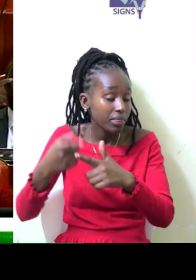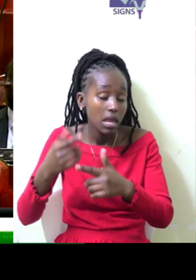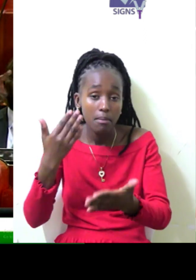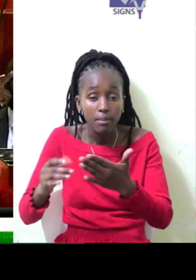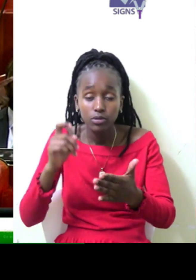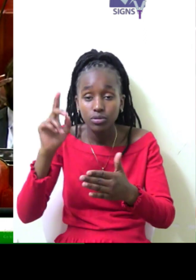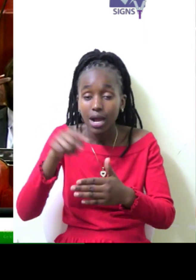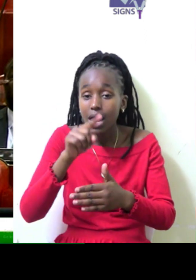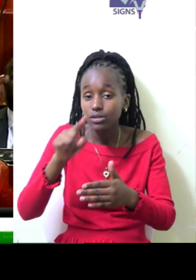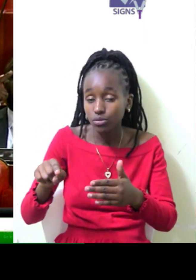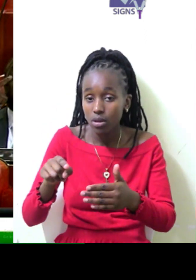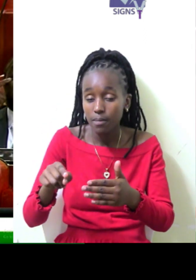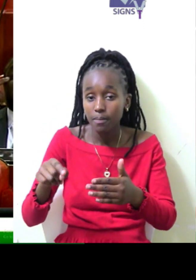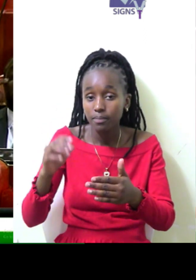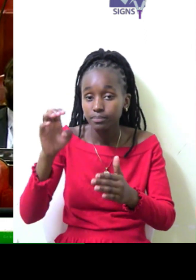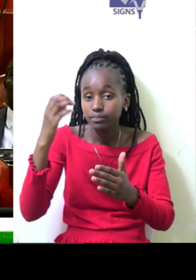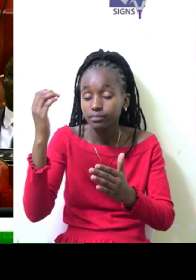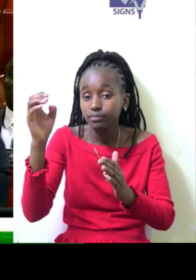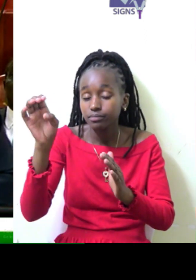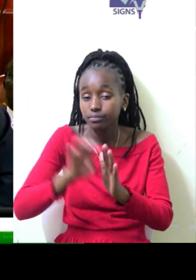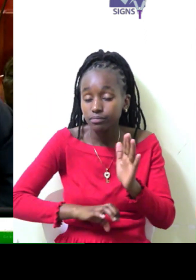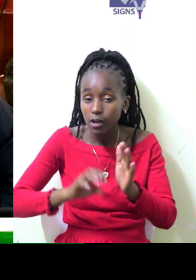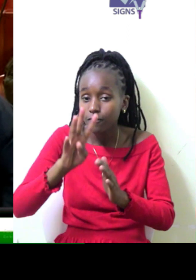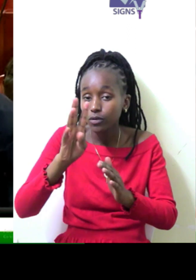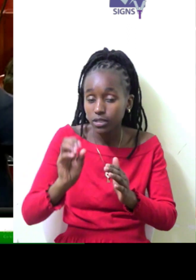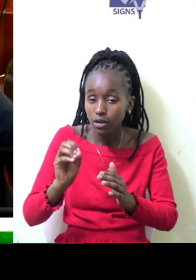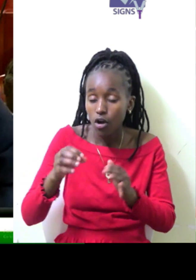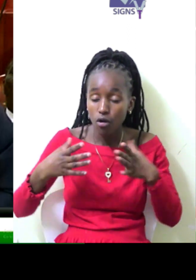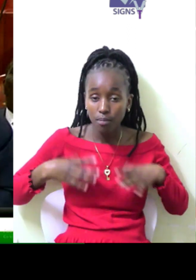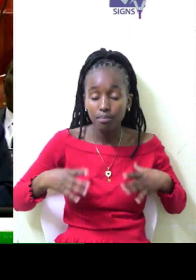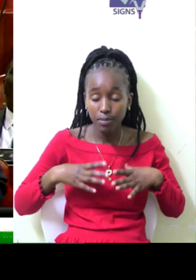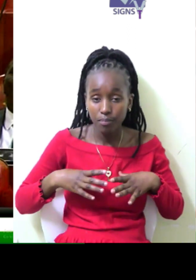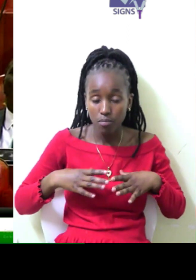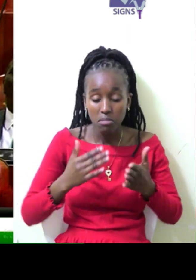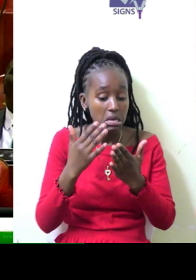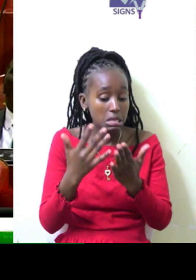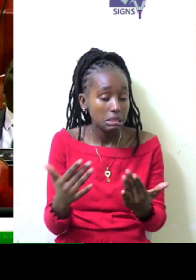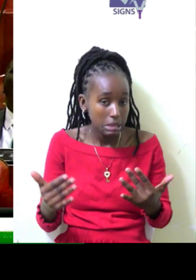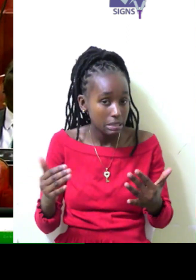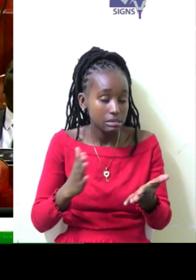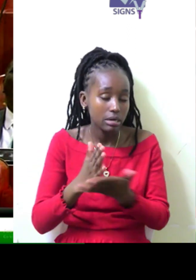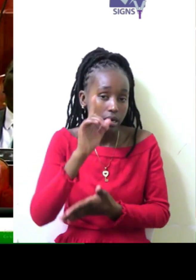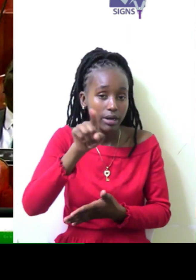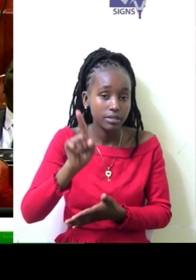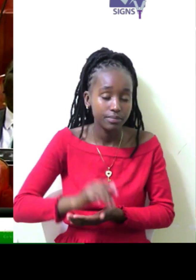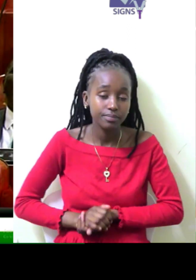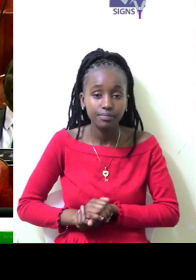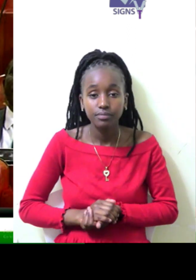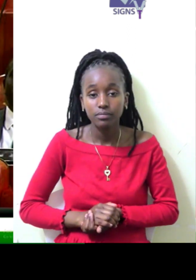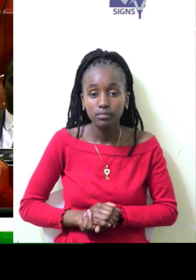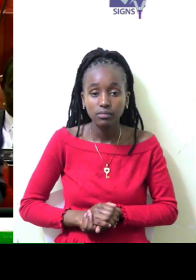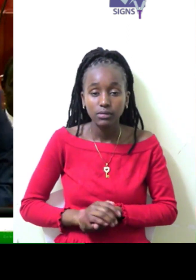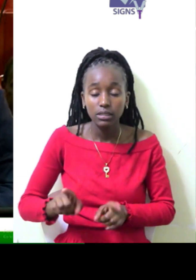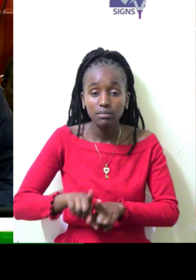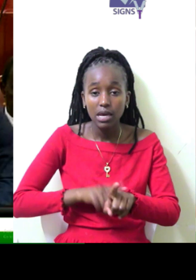40 on people's property rights. Honorable Speaker, there is an